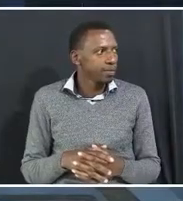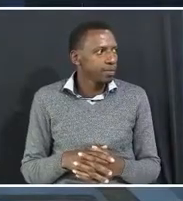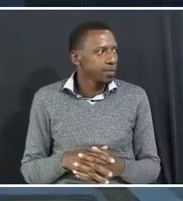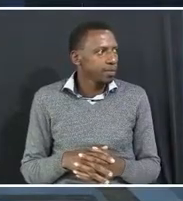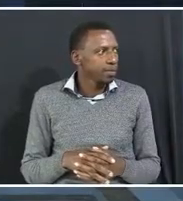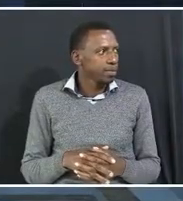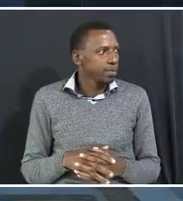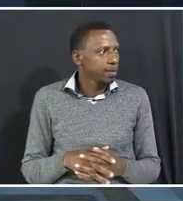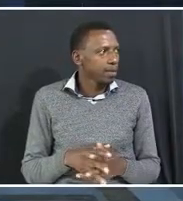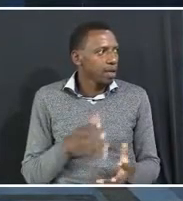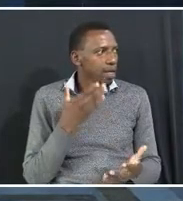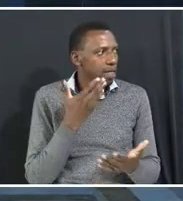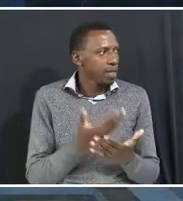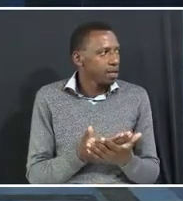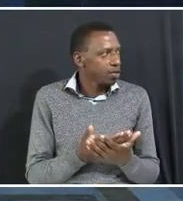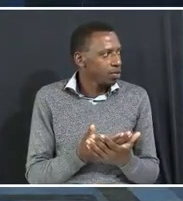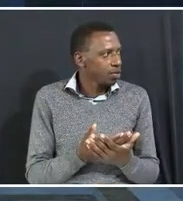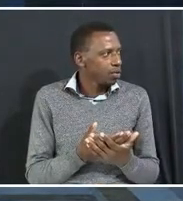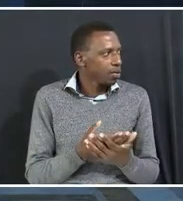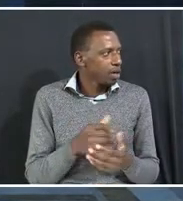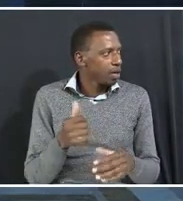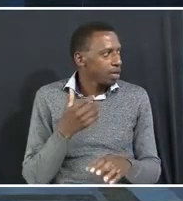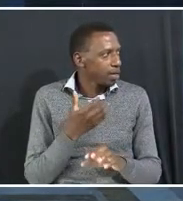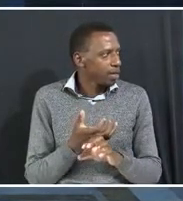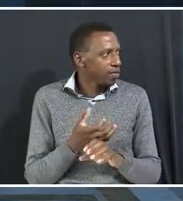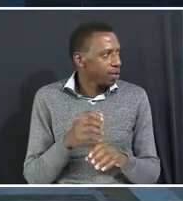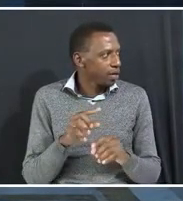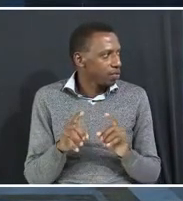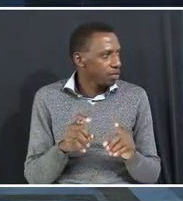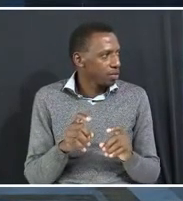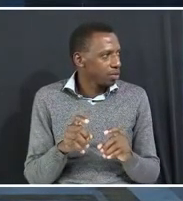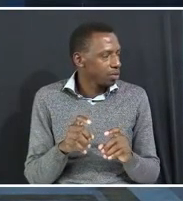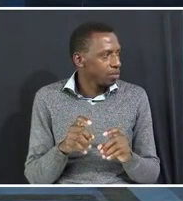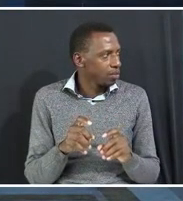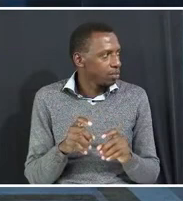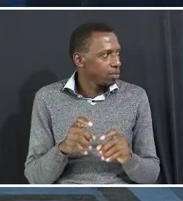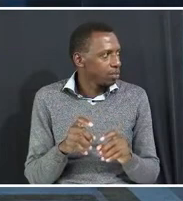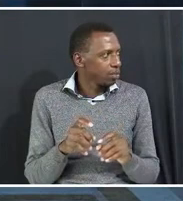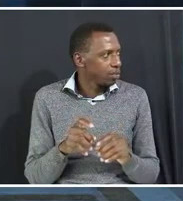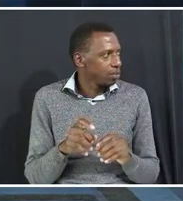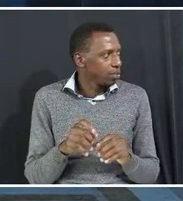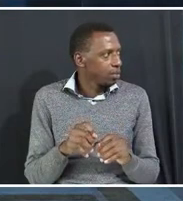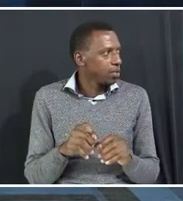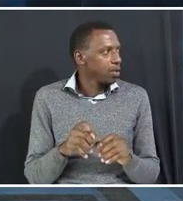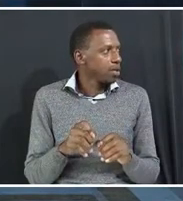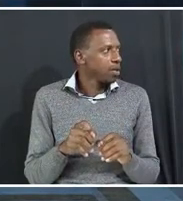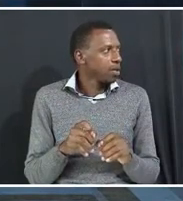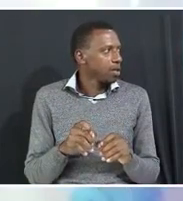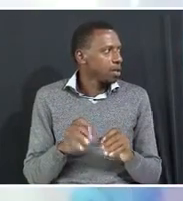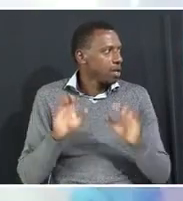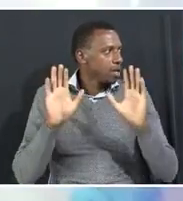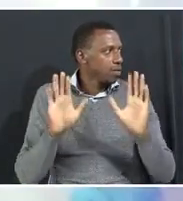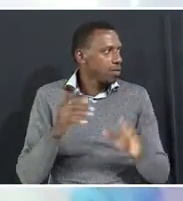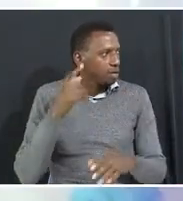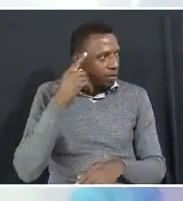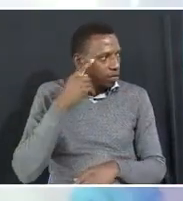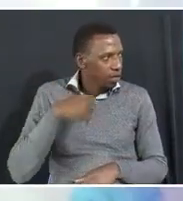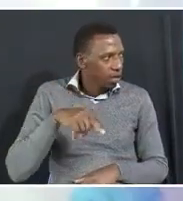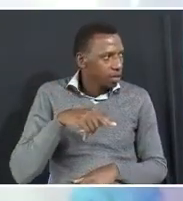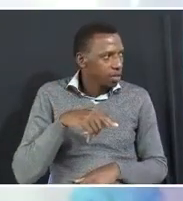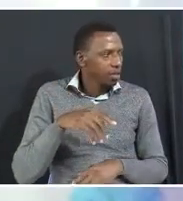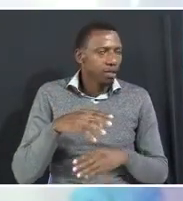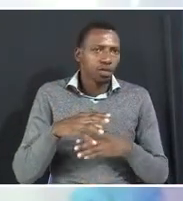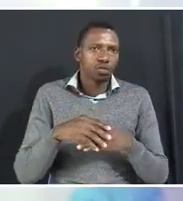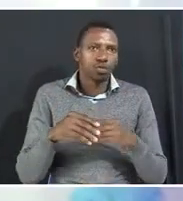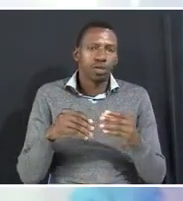question. However, this is how I look at it myself, from my place, that it is necessary for us to create